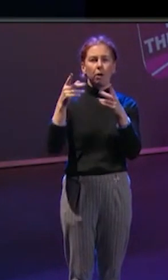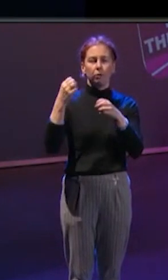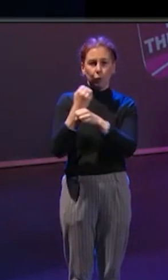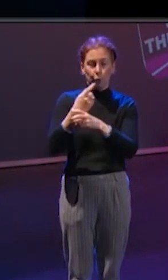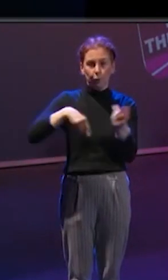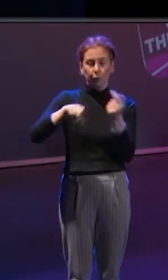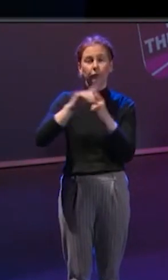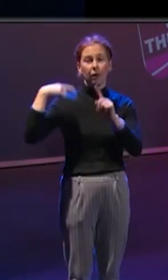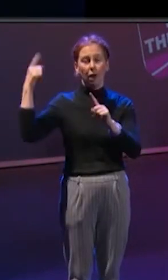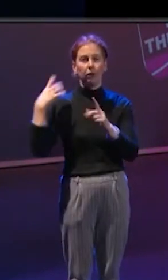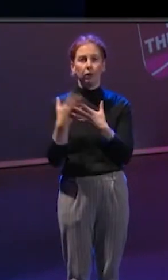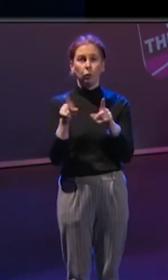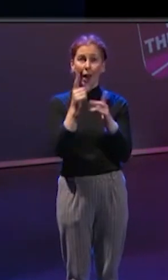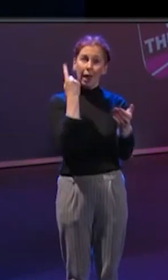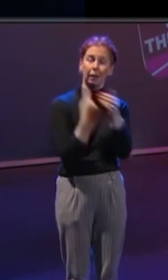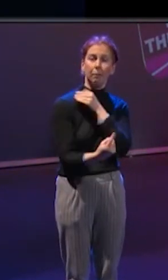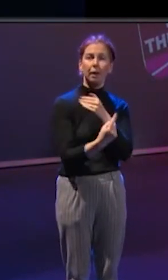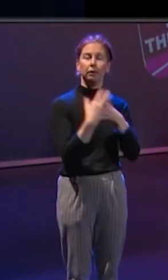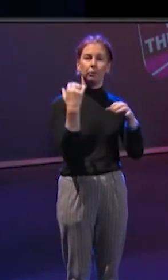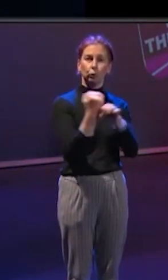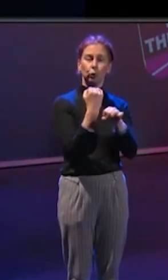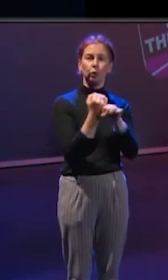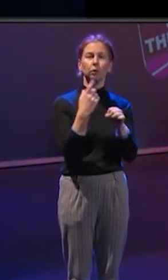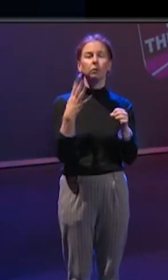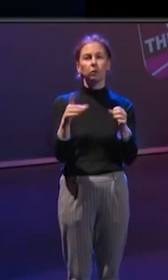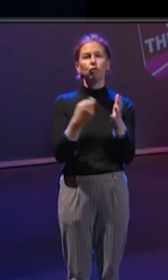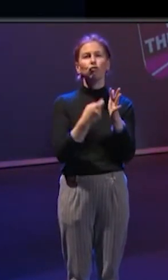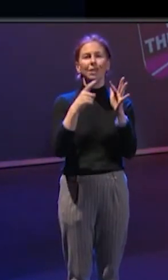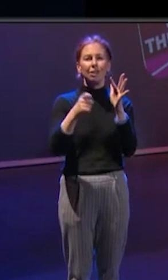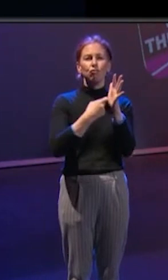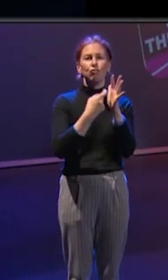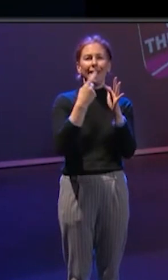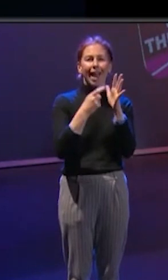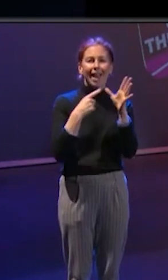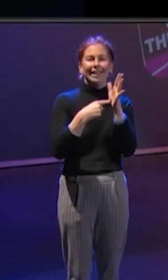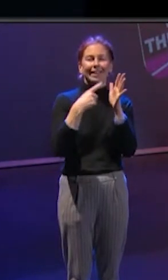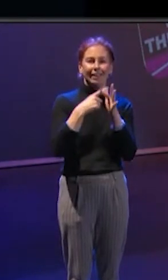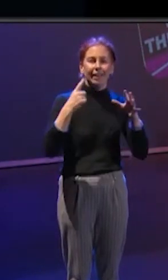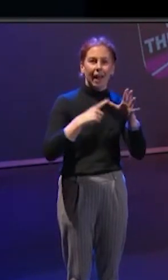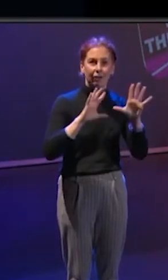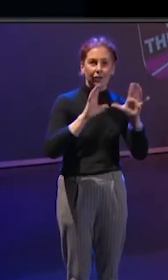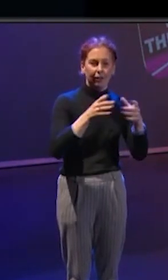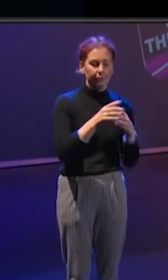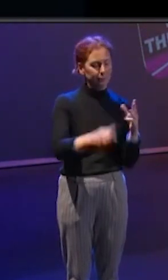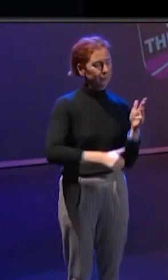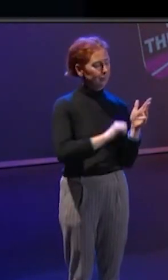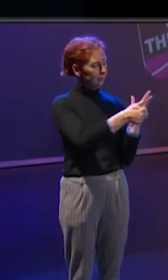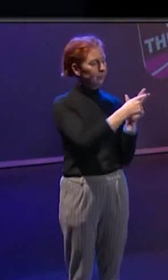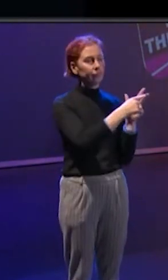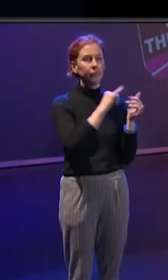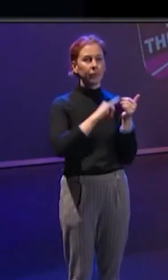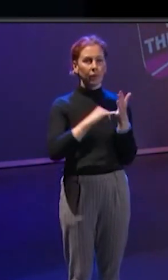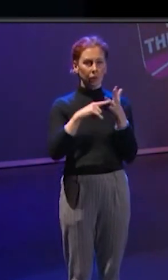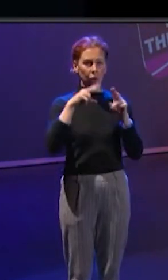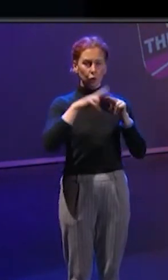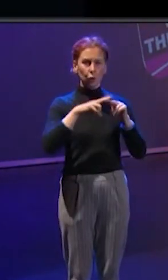also independently produce through my own company, The Recreate Agency. Hello, I am Sofi,